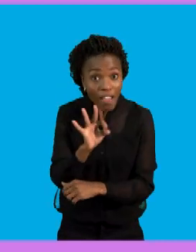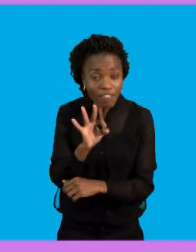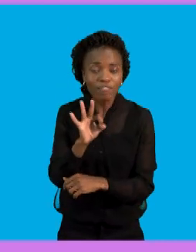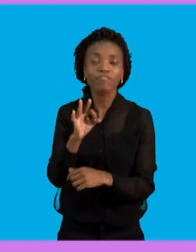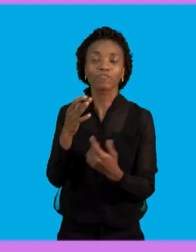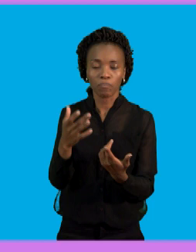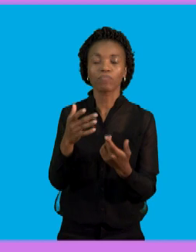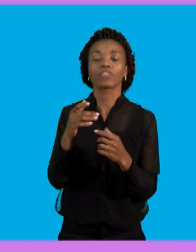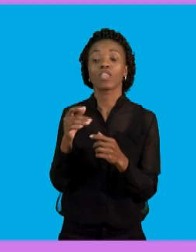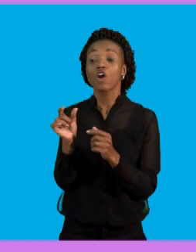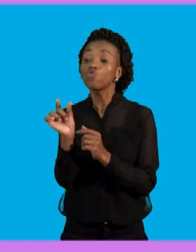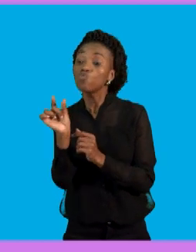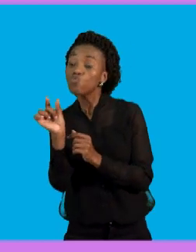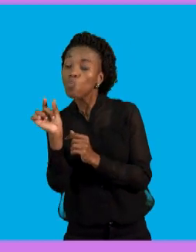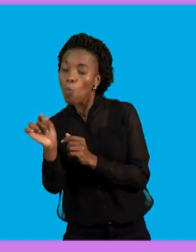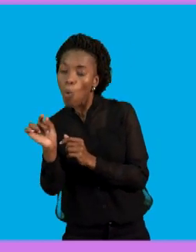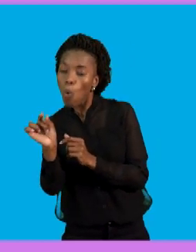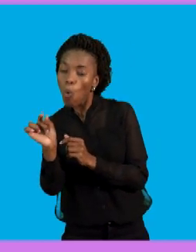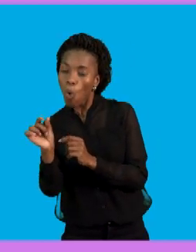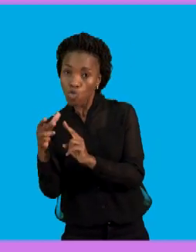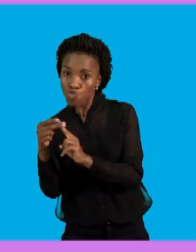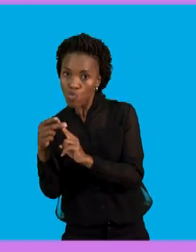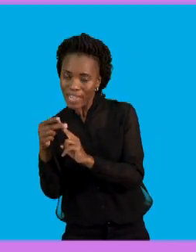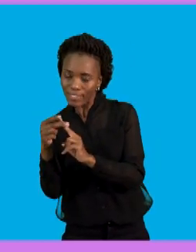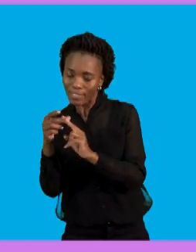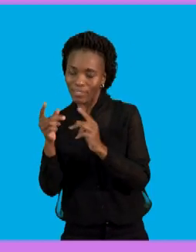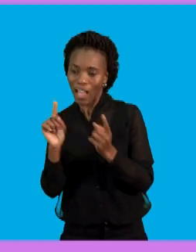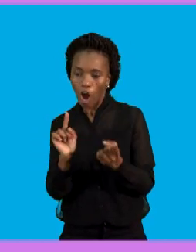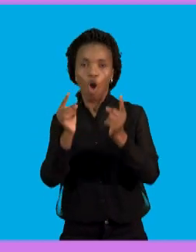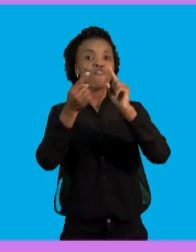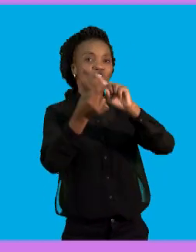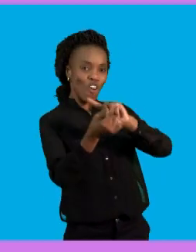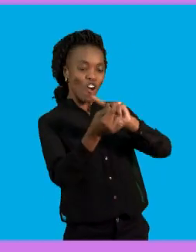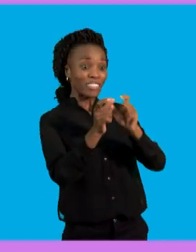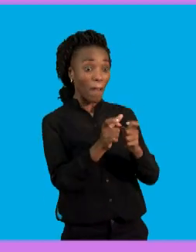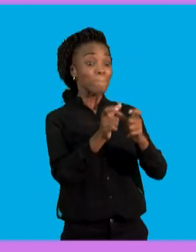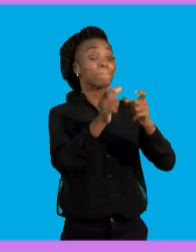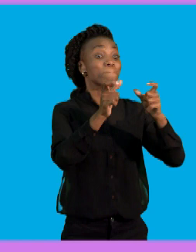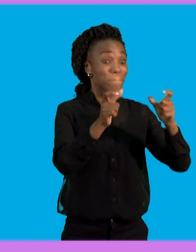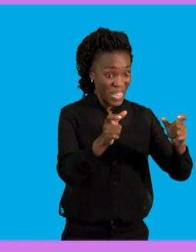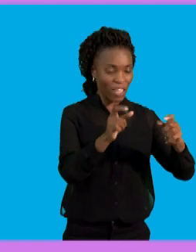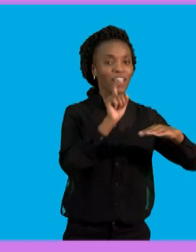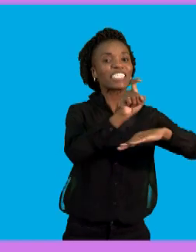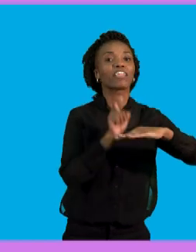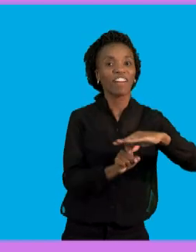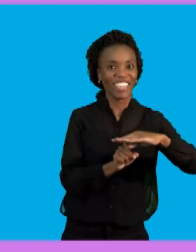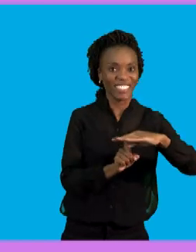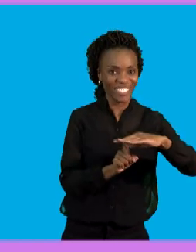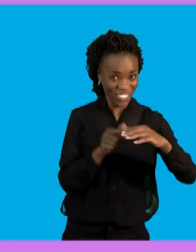multiply. Then when you are moving from a smaller unit or scale, you are going